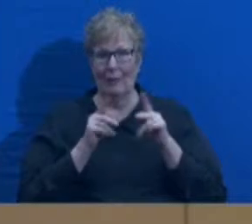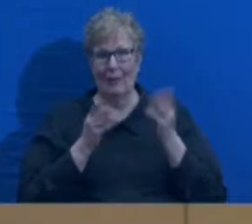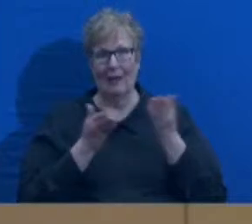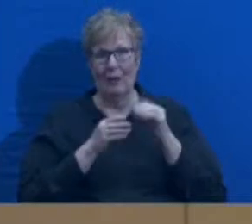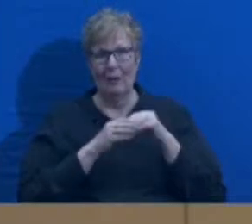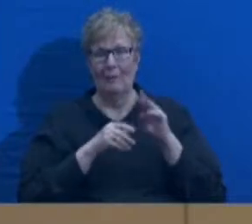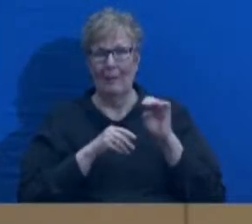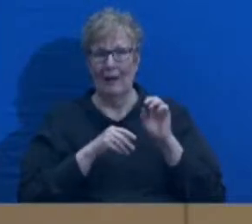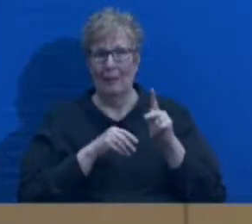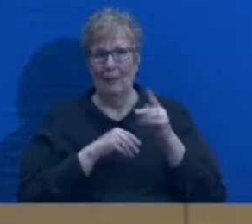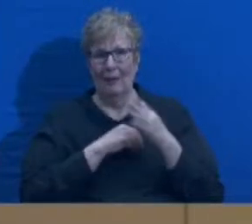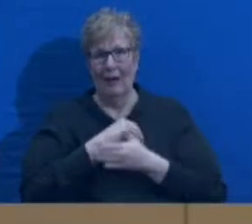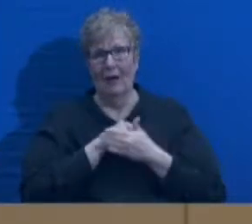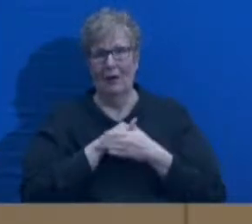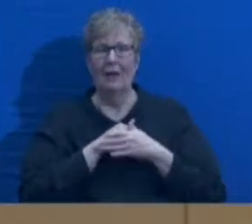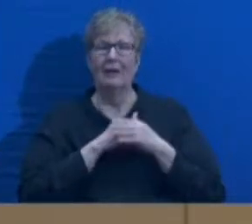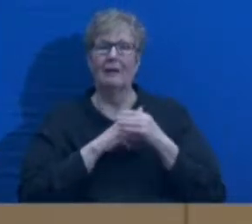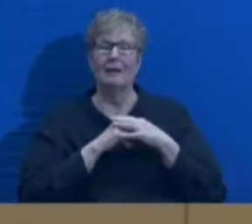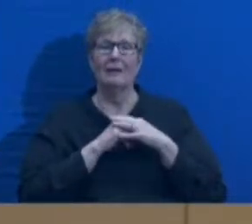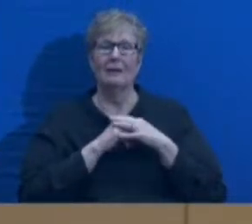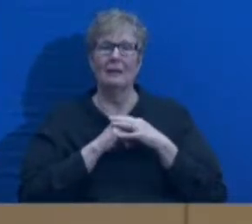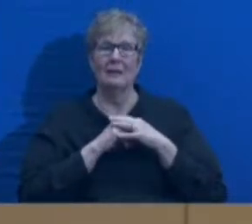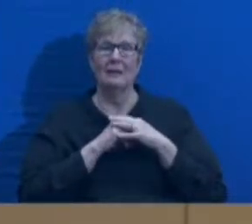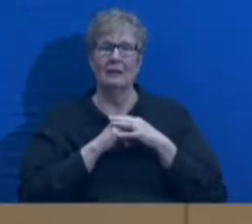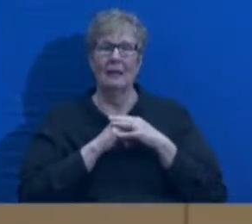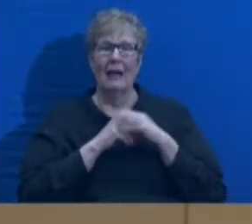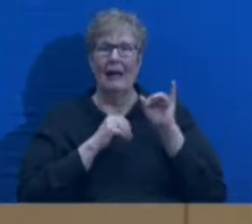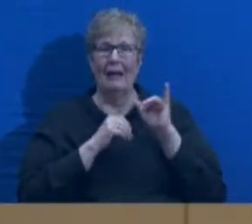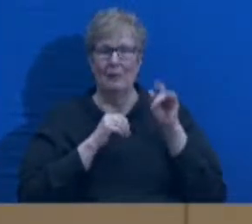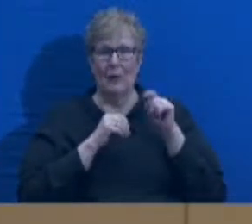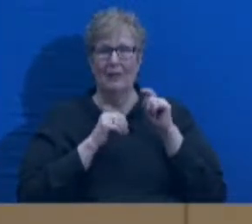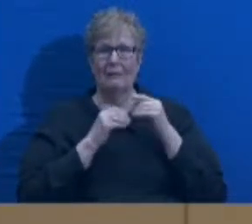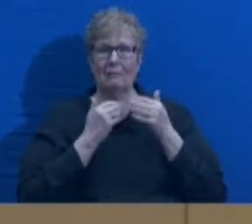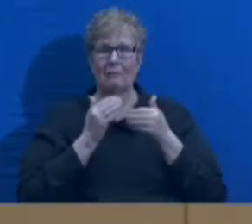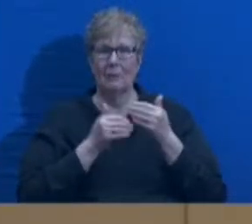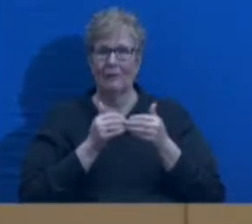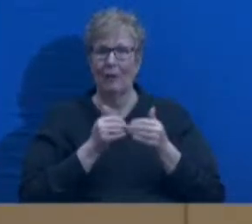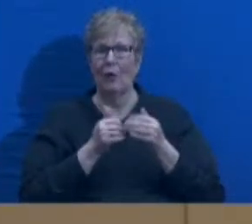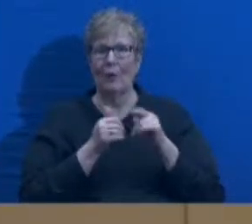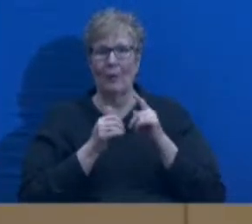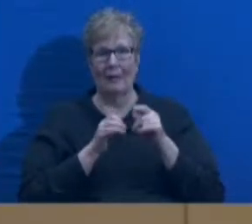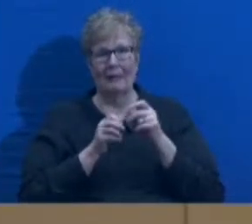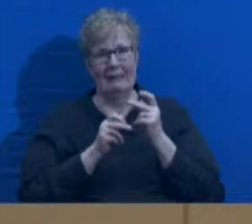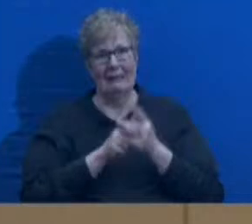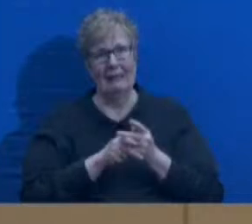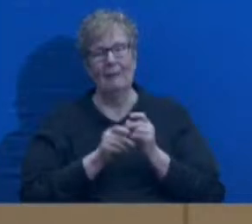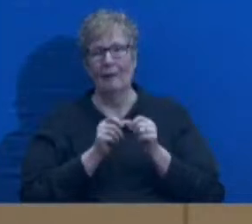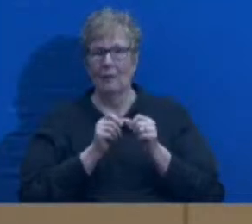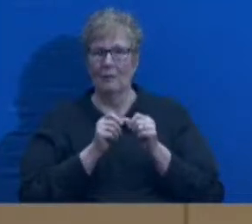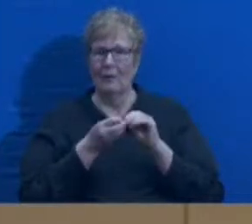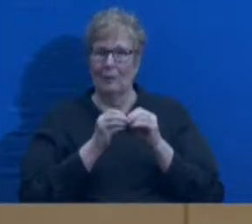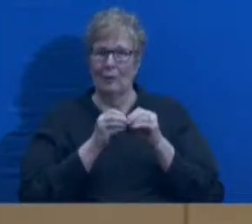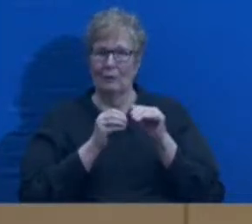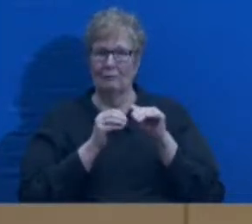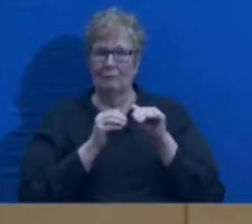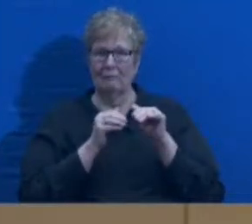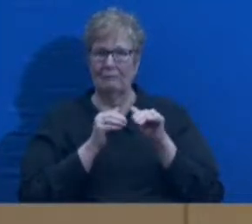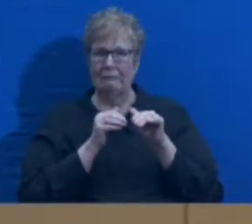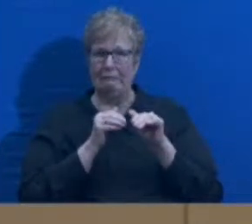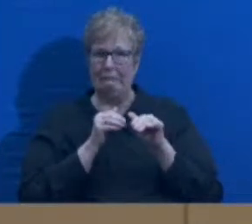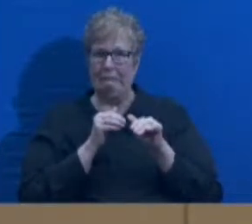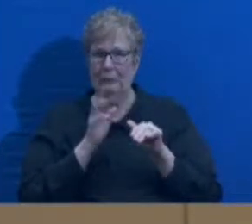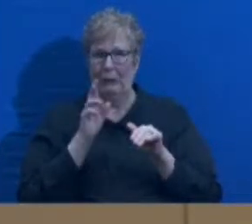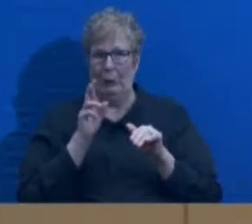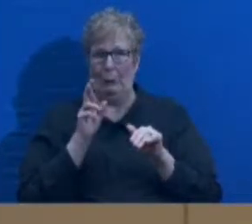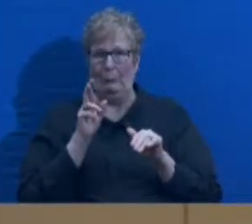County to do on as we move forward, as we're going to keep those numbers trending in that direction.